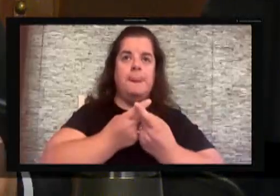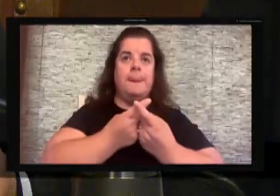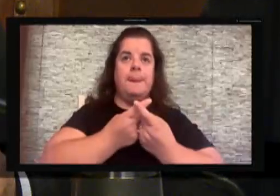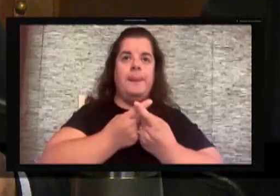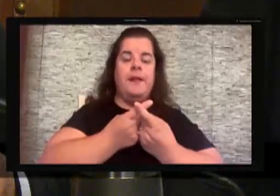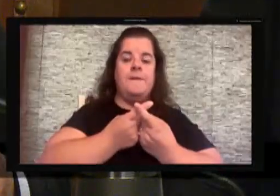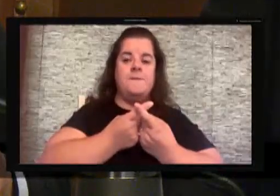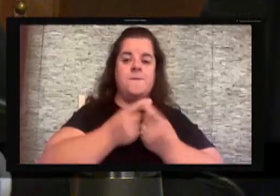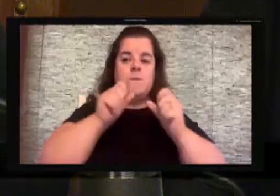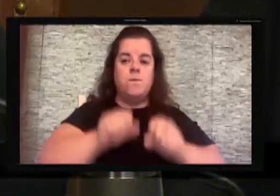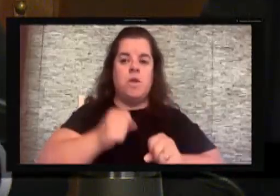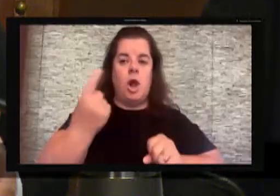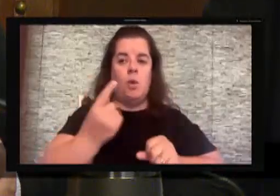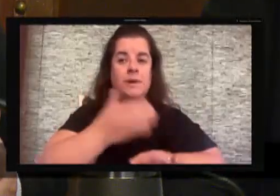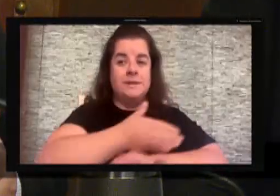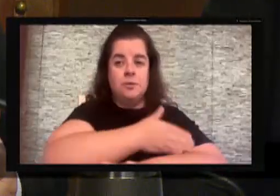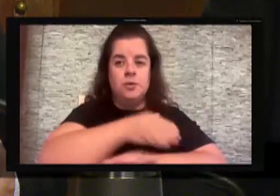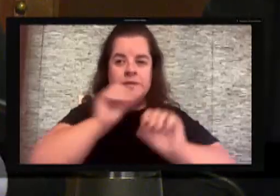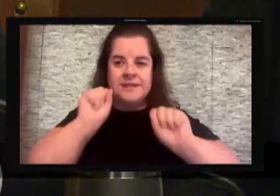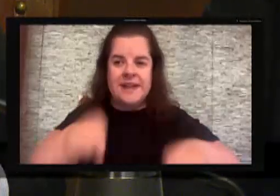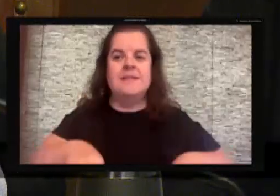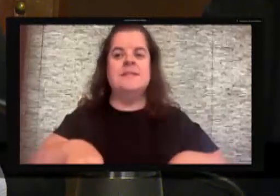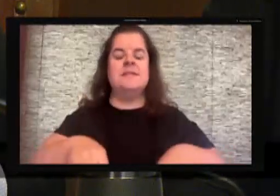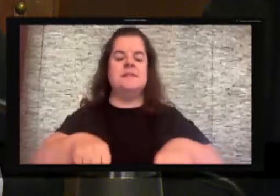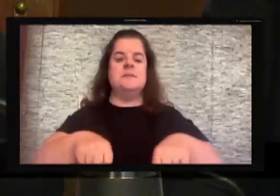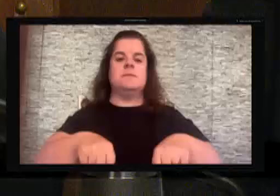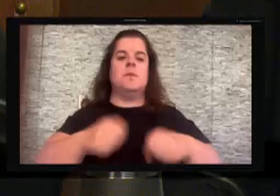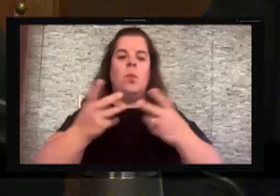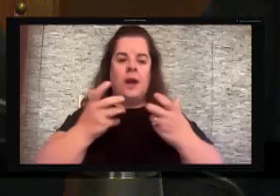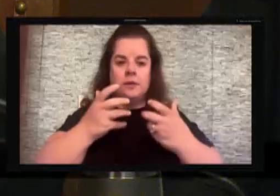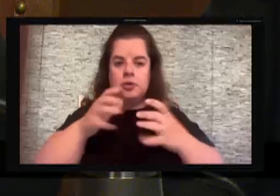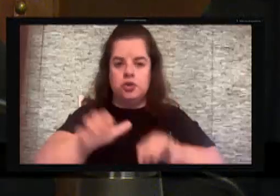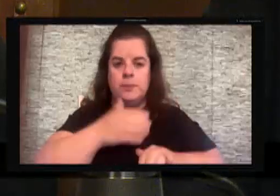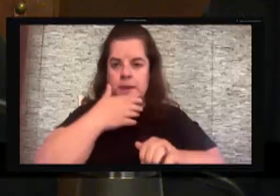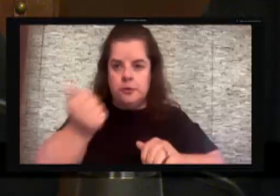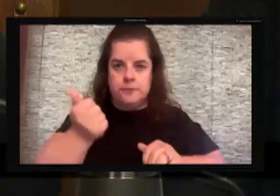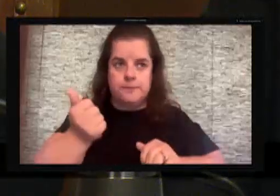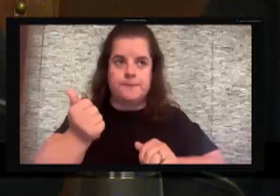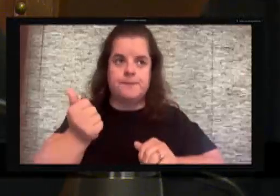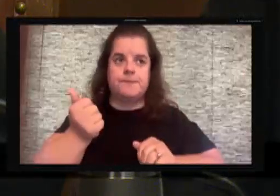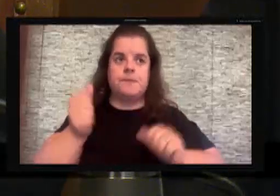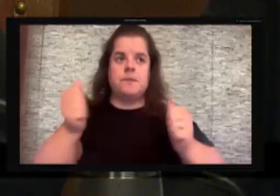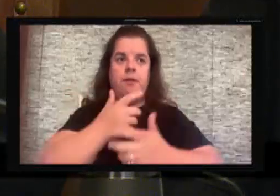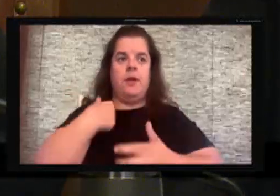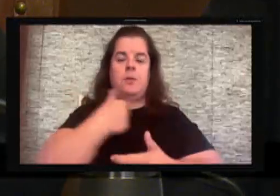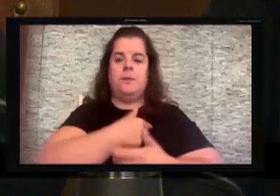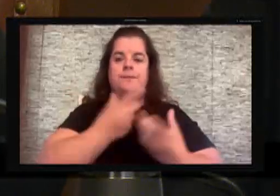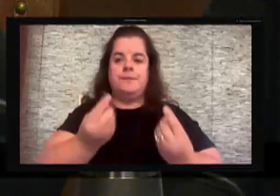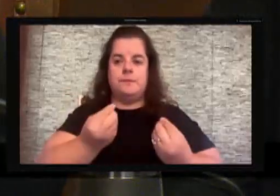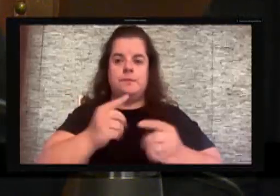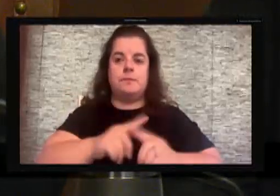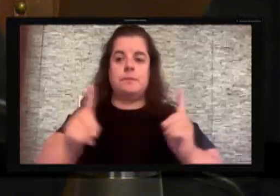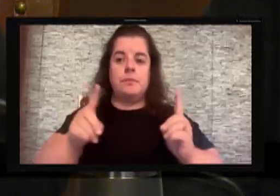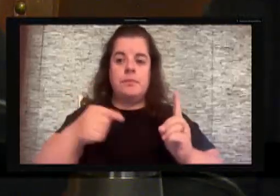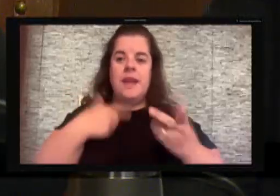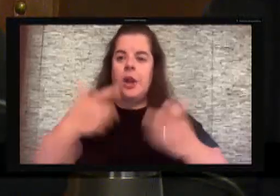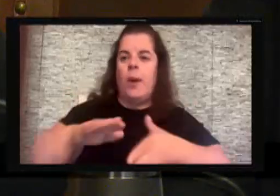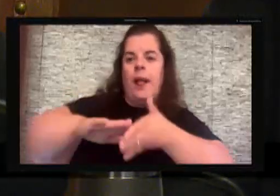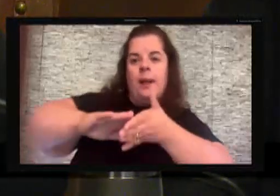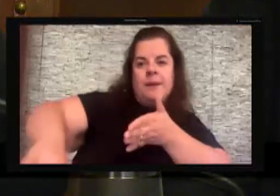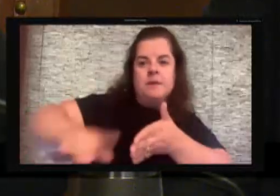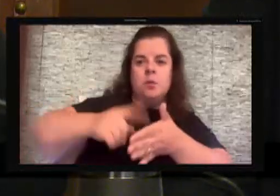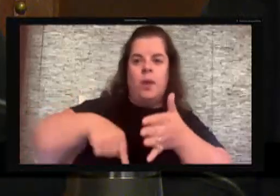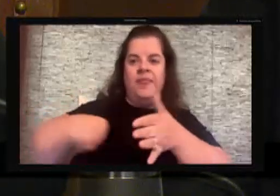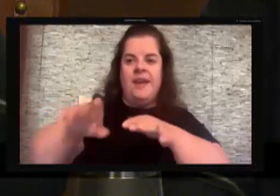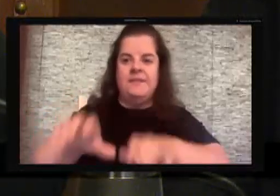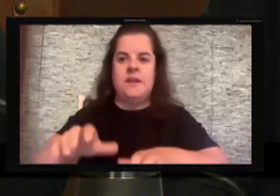it always be better? We're always striving to do better, all of us, in everything that we do. But I don't want to dismiss what they've done, especially when we